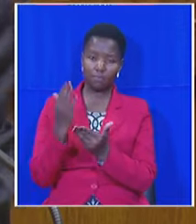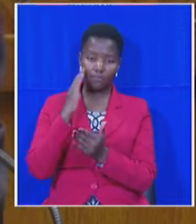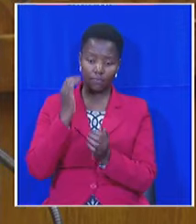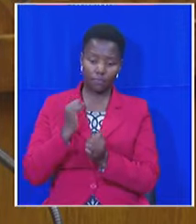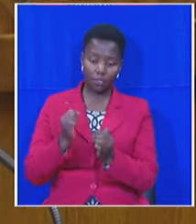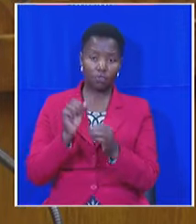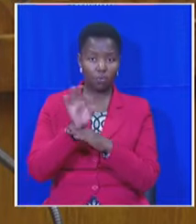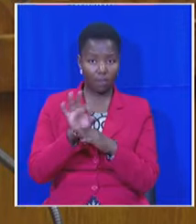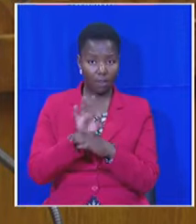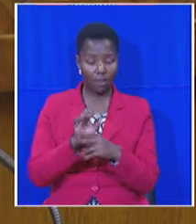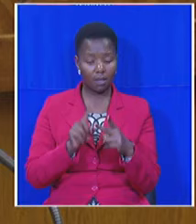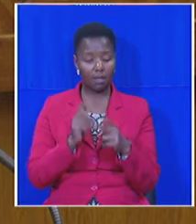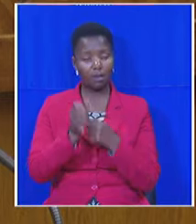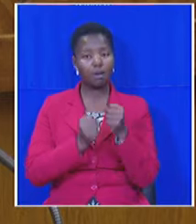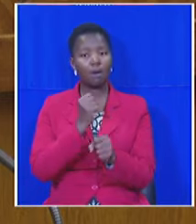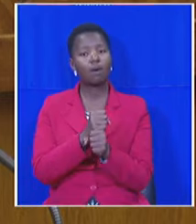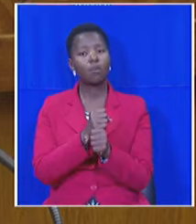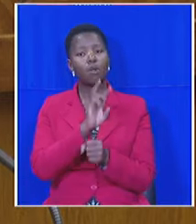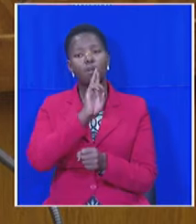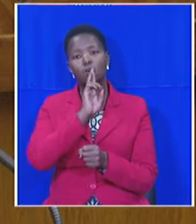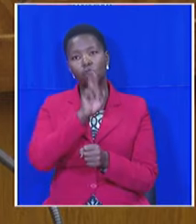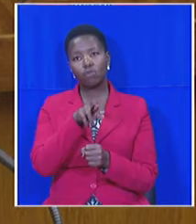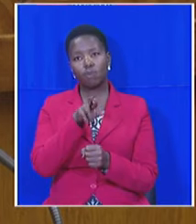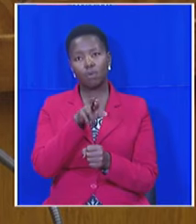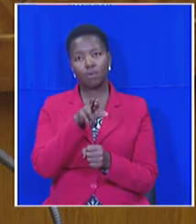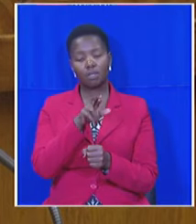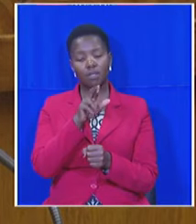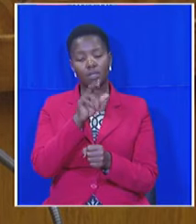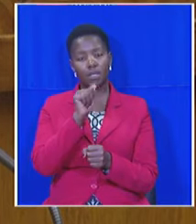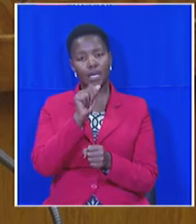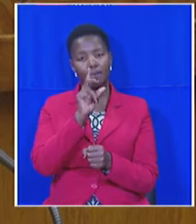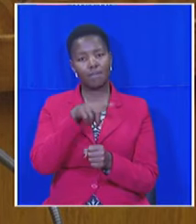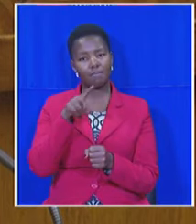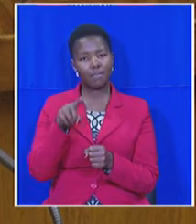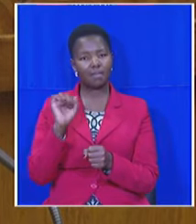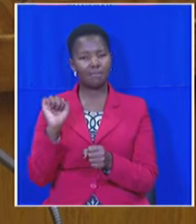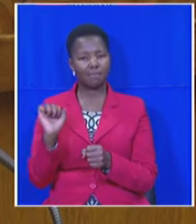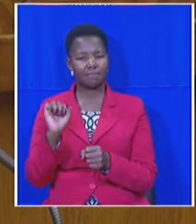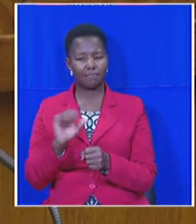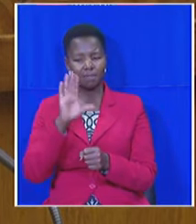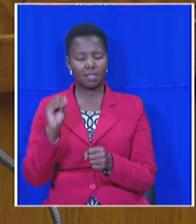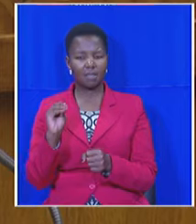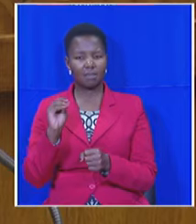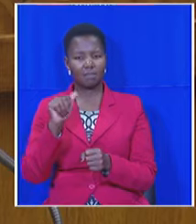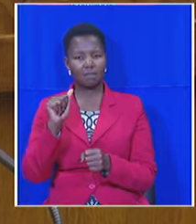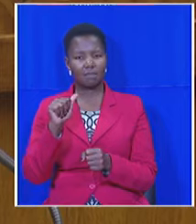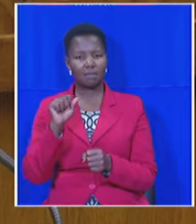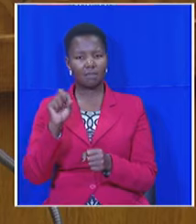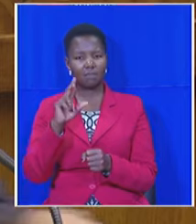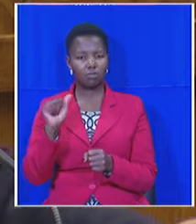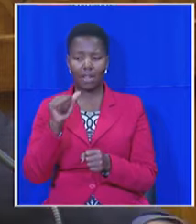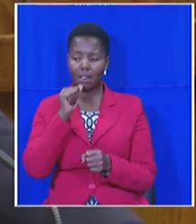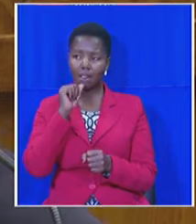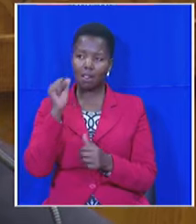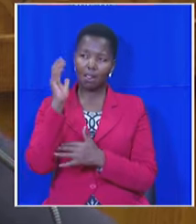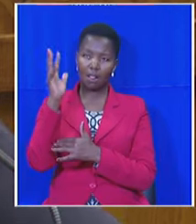and annual report, strat plan and APP of the South African Revenue Service has not yet been presented. You have,